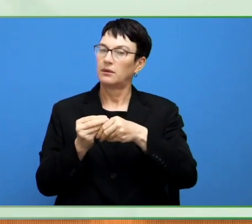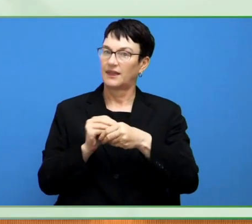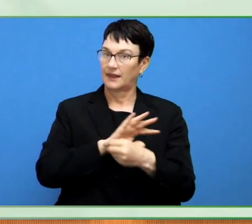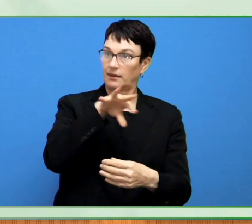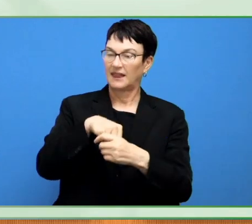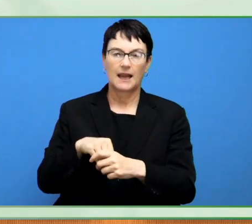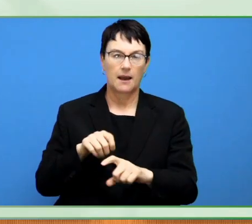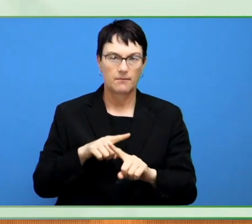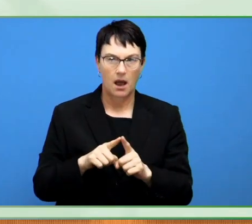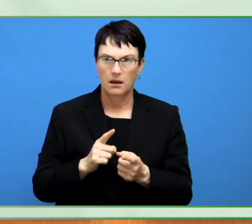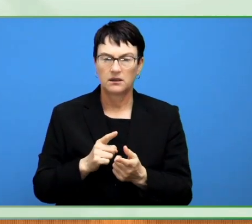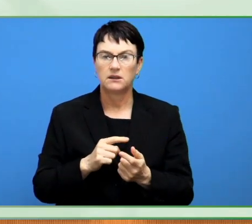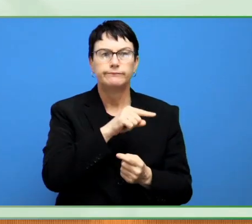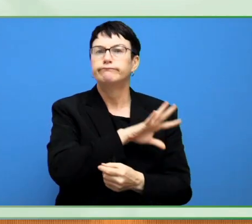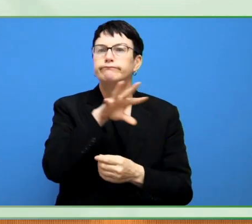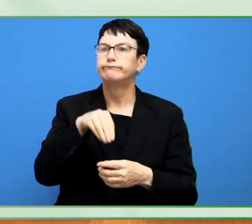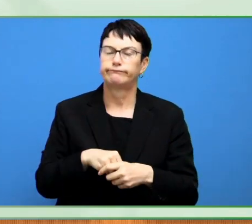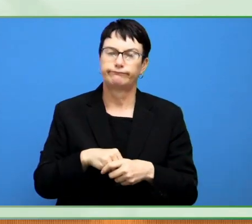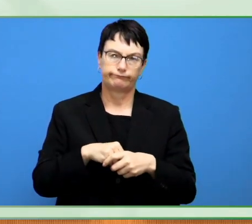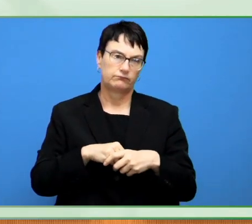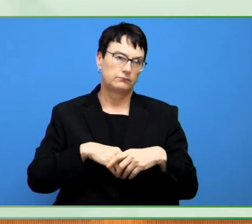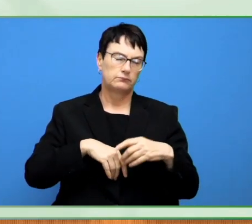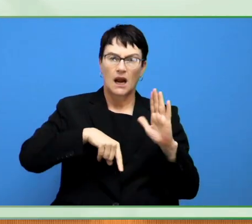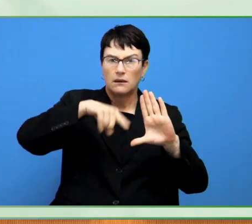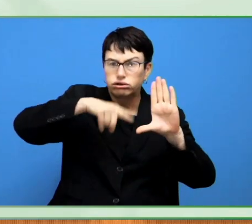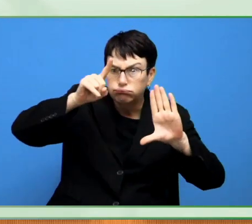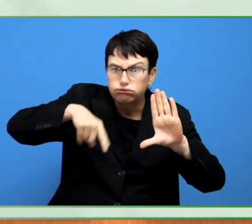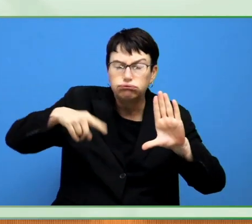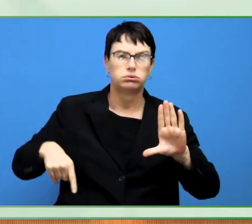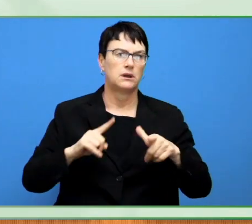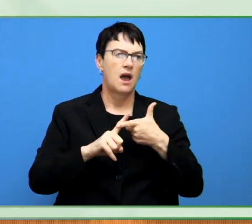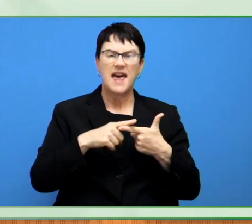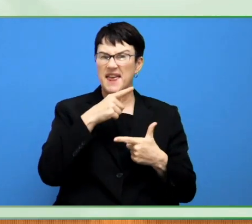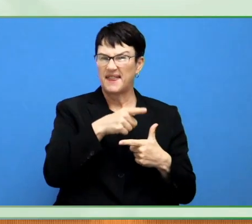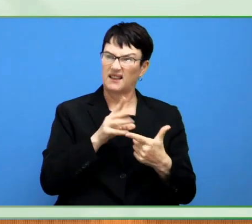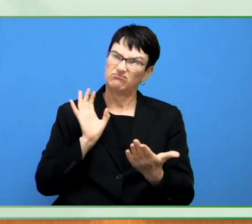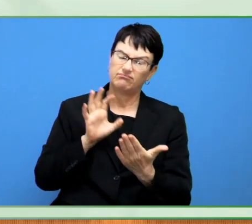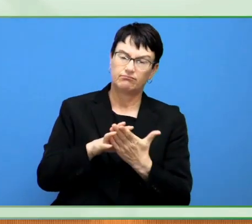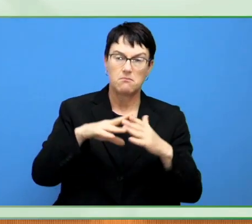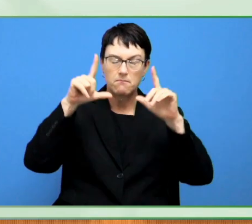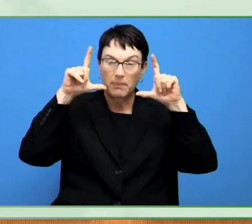and infographics and documents that are not accessible. So the document